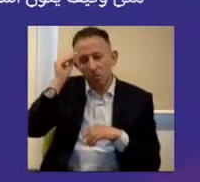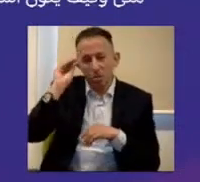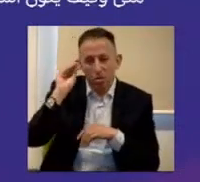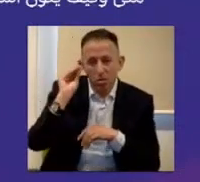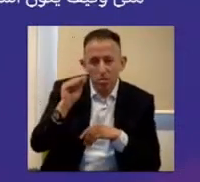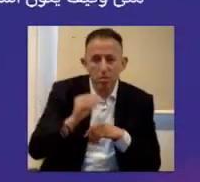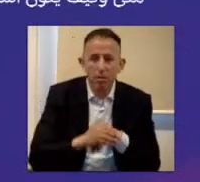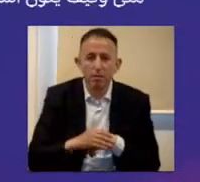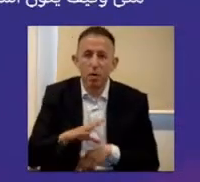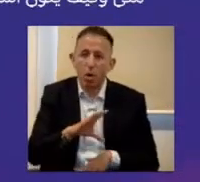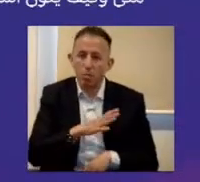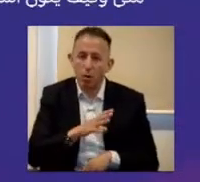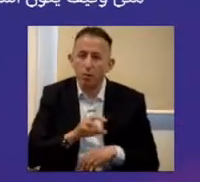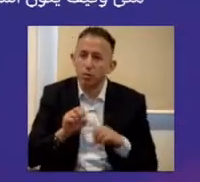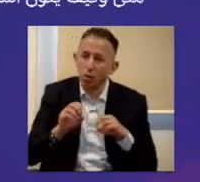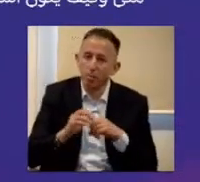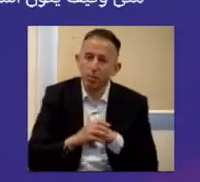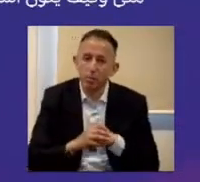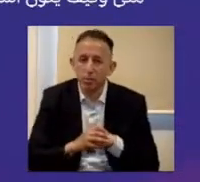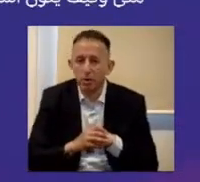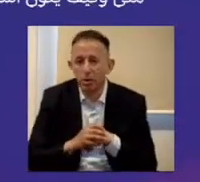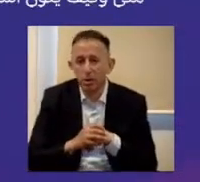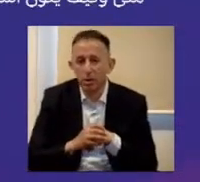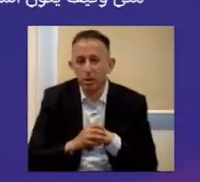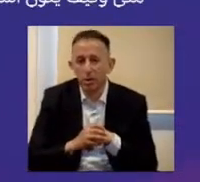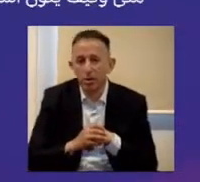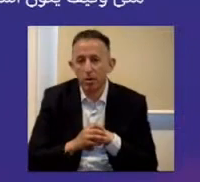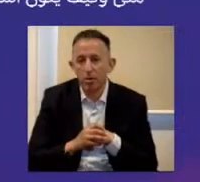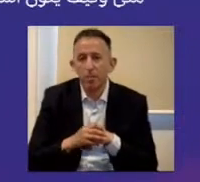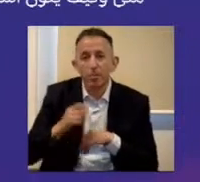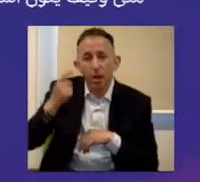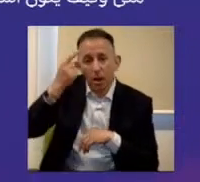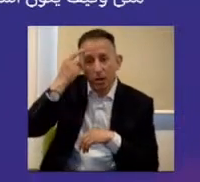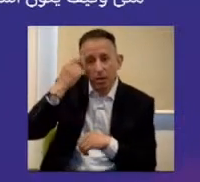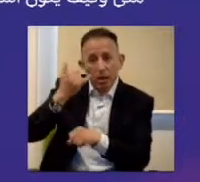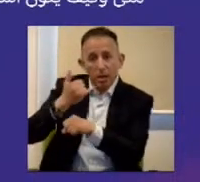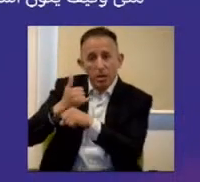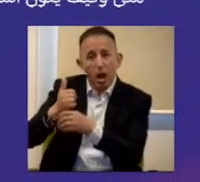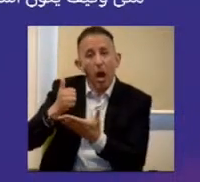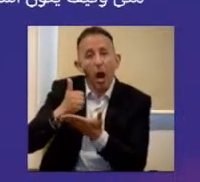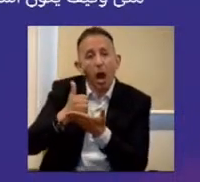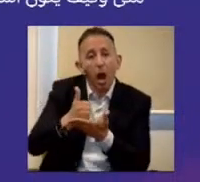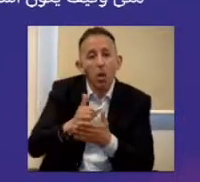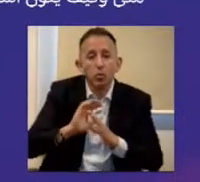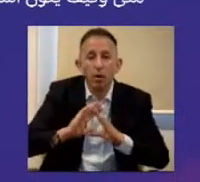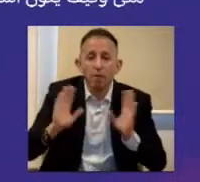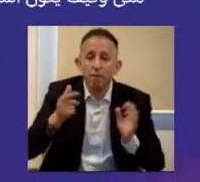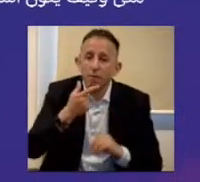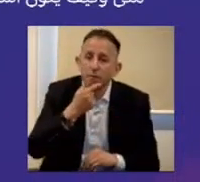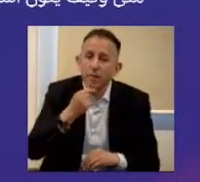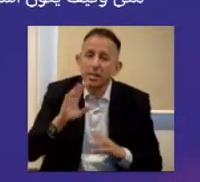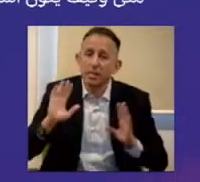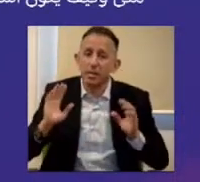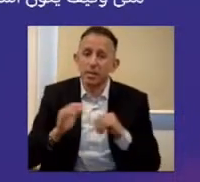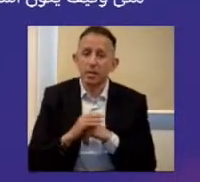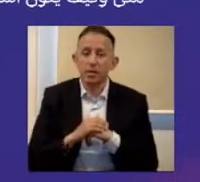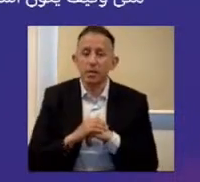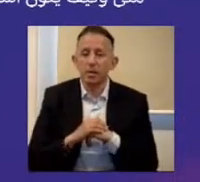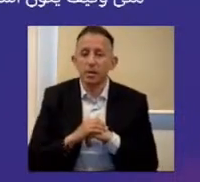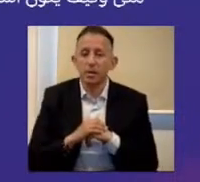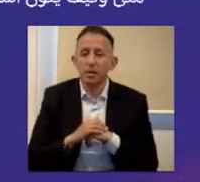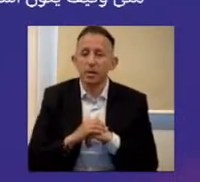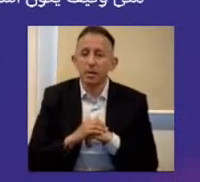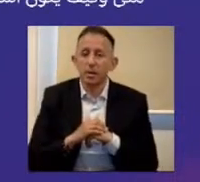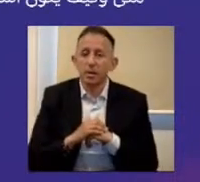this is critical for an educator, very critical. And this raises the issue of the alignment